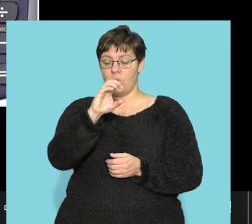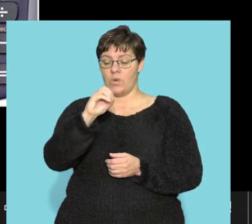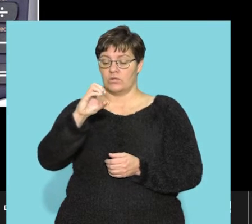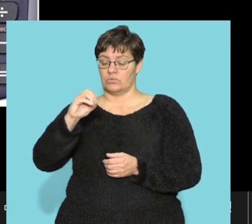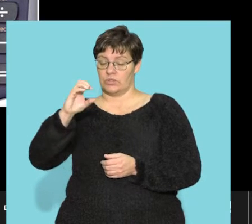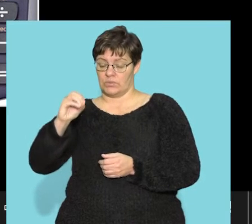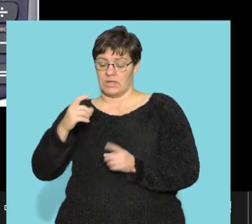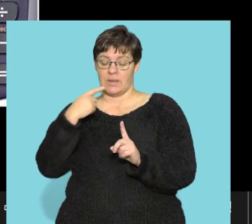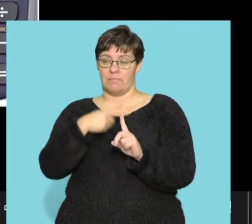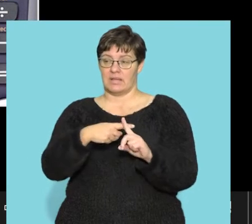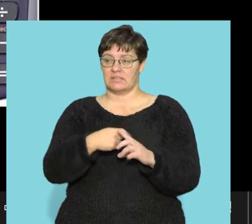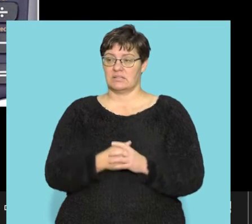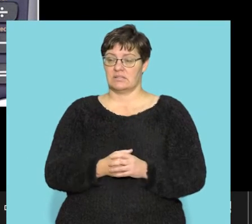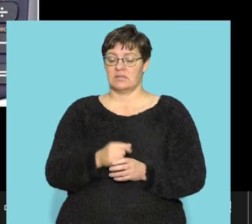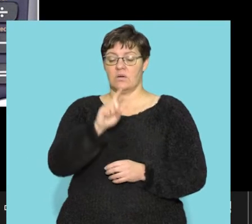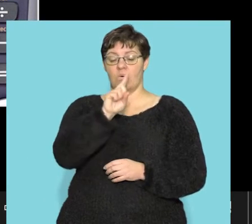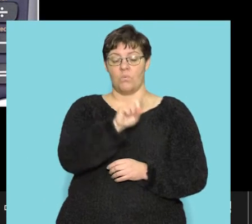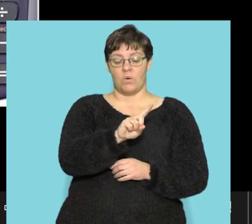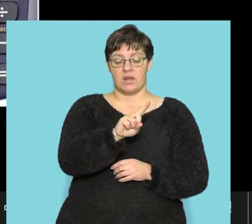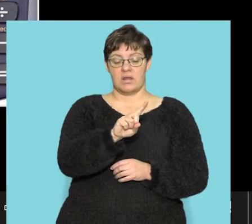3,060,123 plus